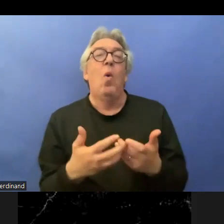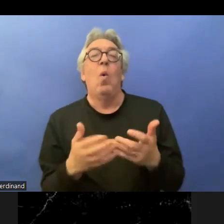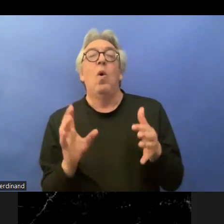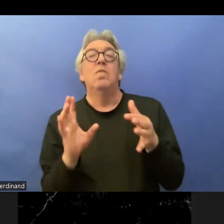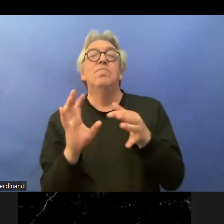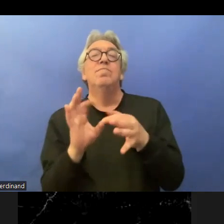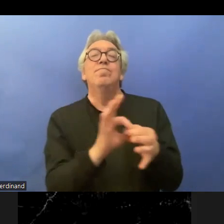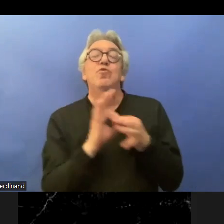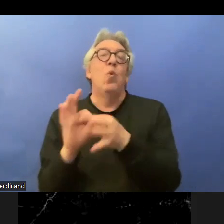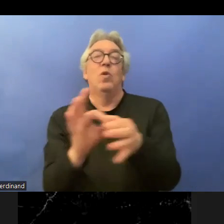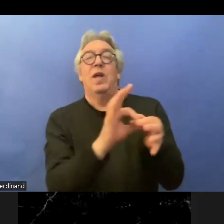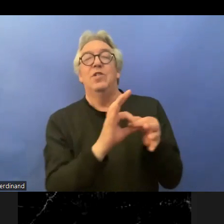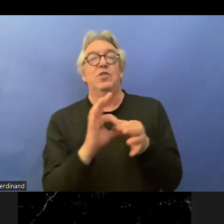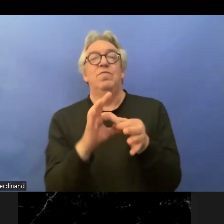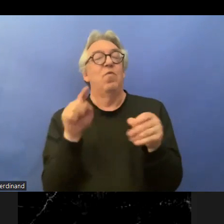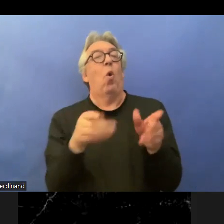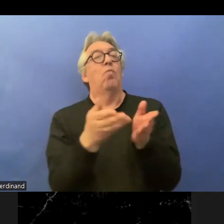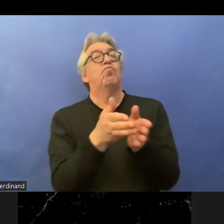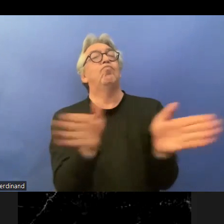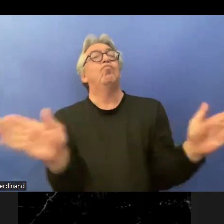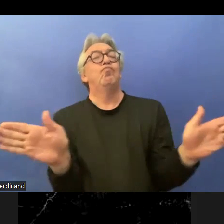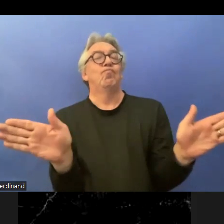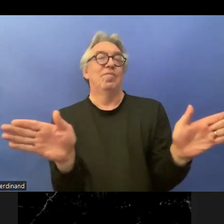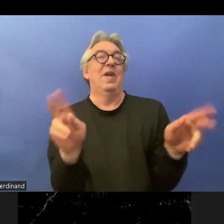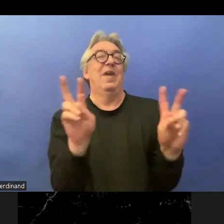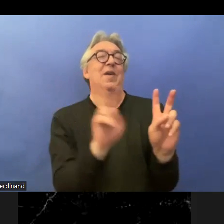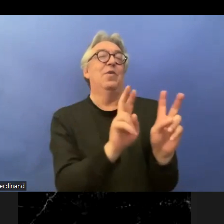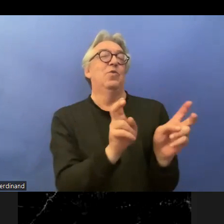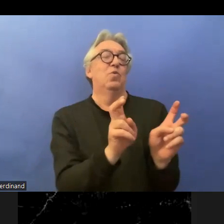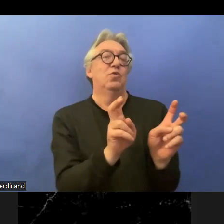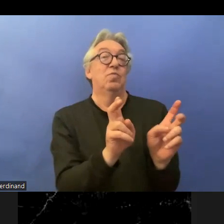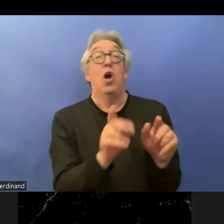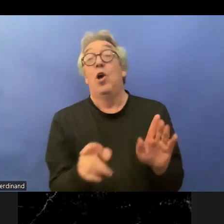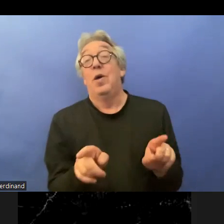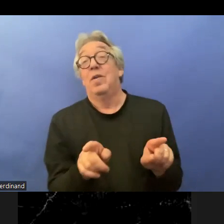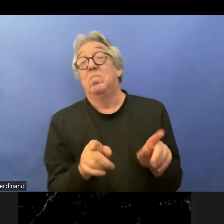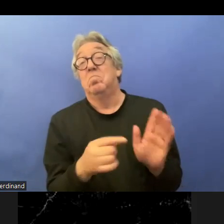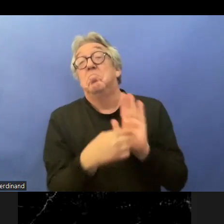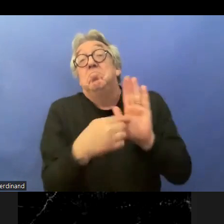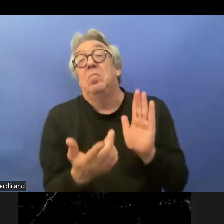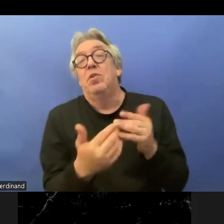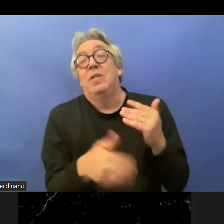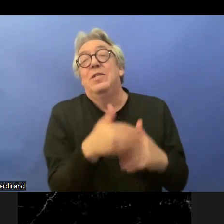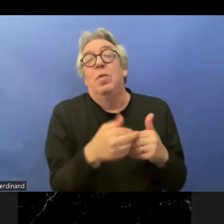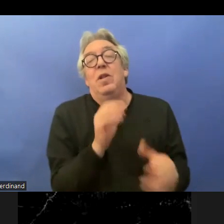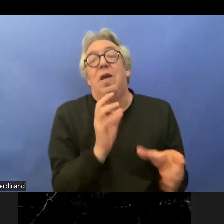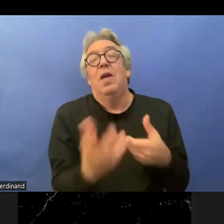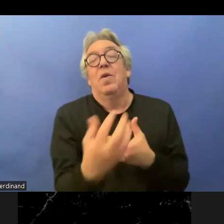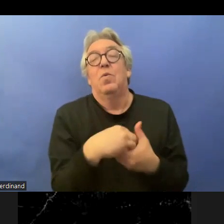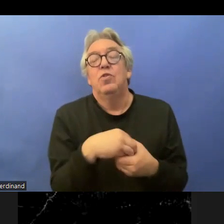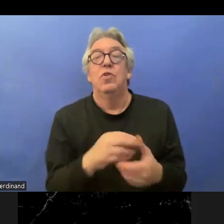issues, including disability inclusion, as you see in the previous point. But I think it's